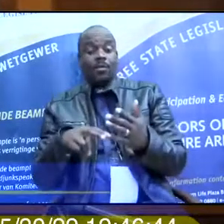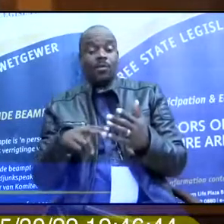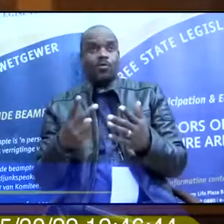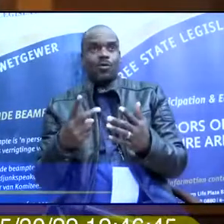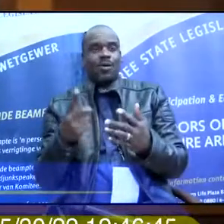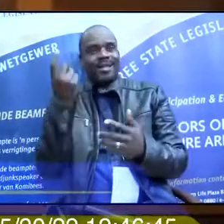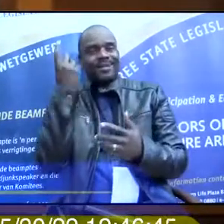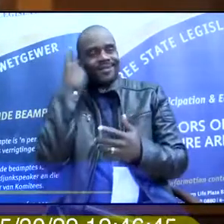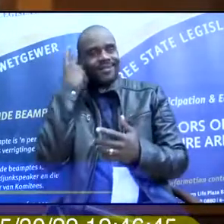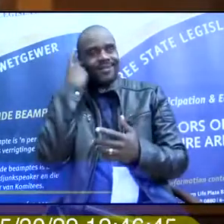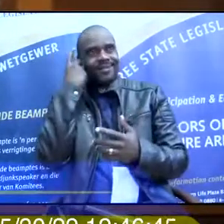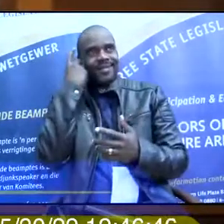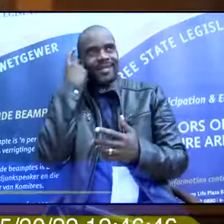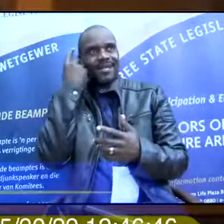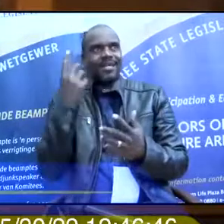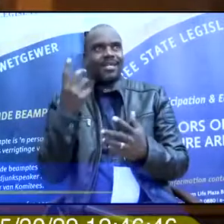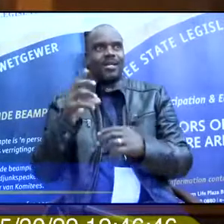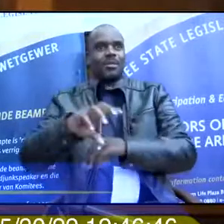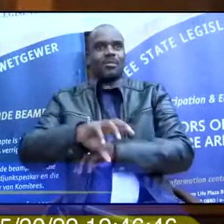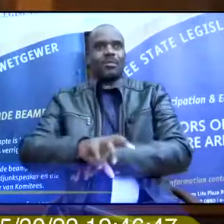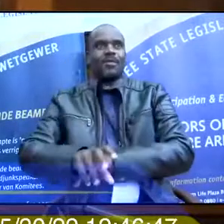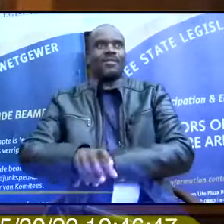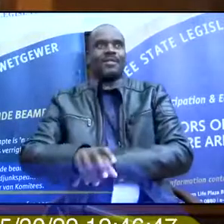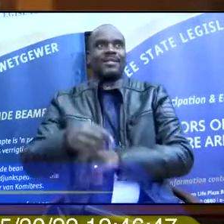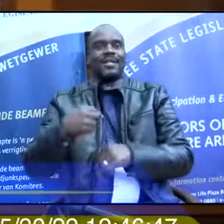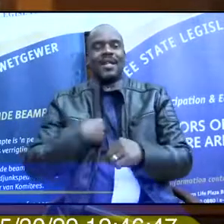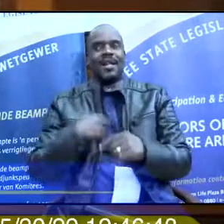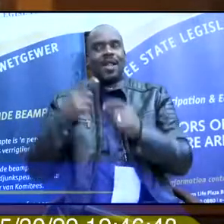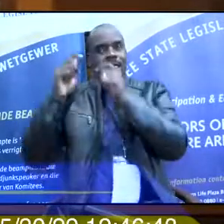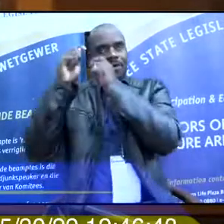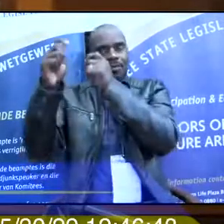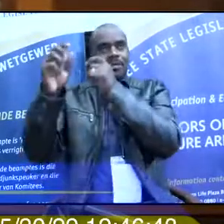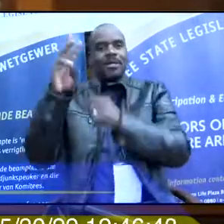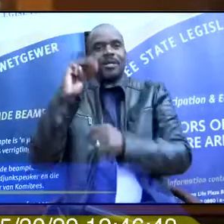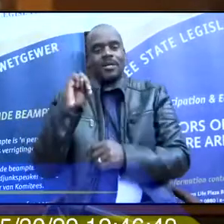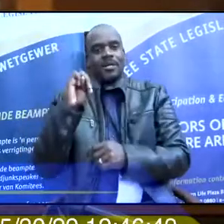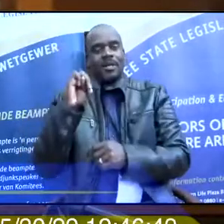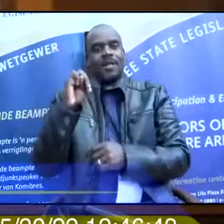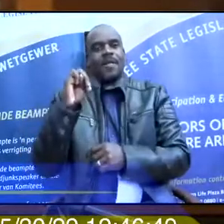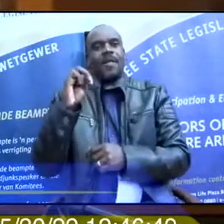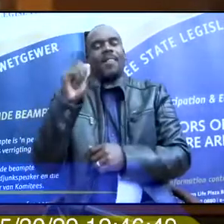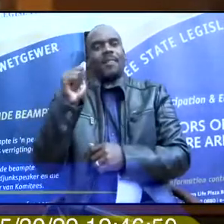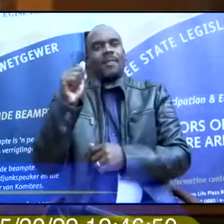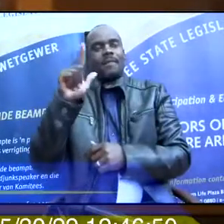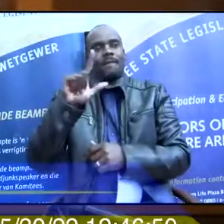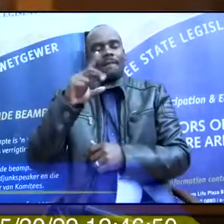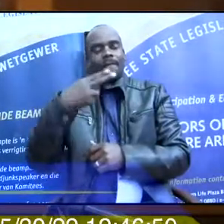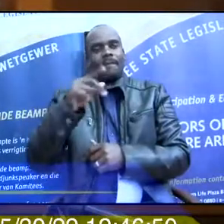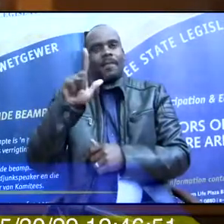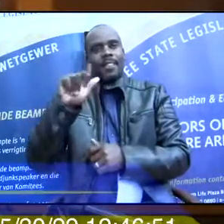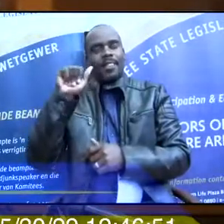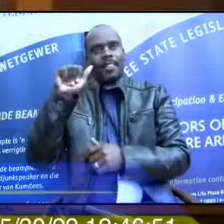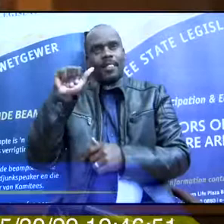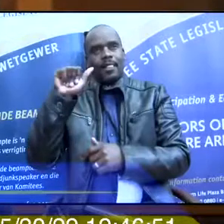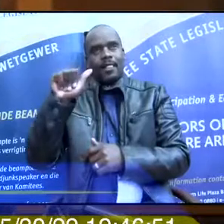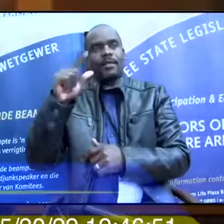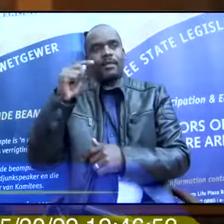honorable masters was presenting i will just zoom into